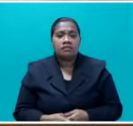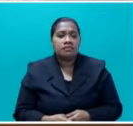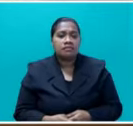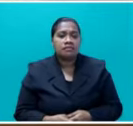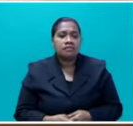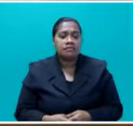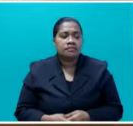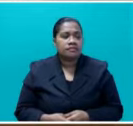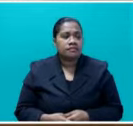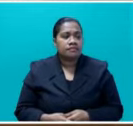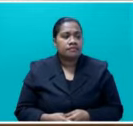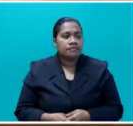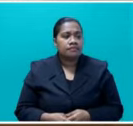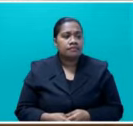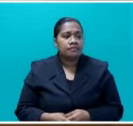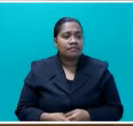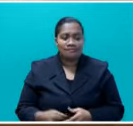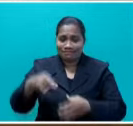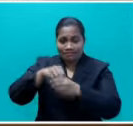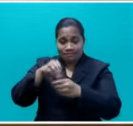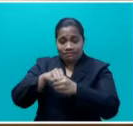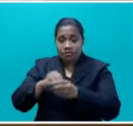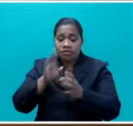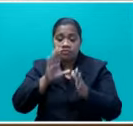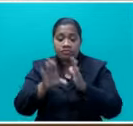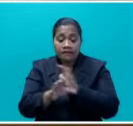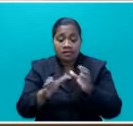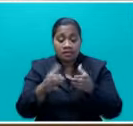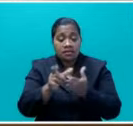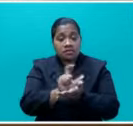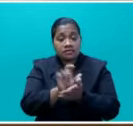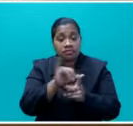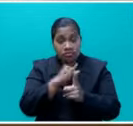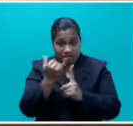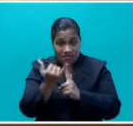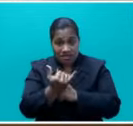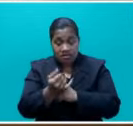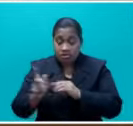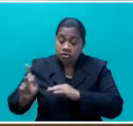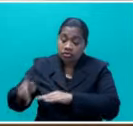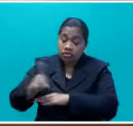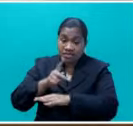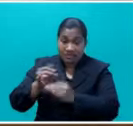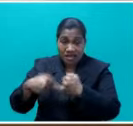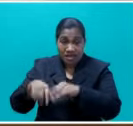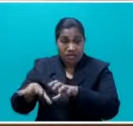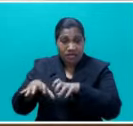the inclusion of the private sector and the civil society organization in its fold. The Pacific Island Forum doesn't have